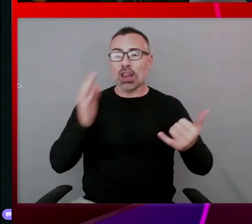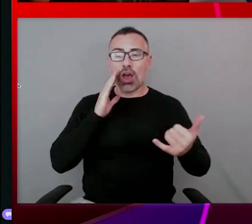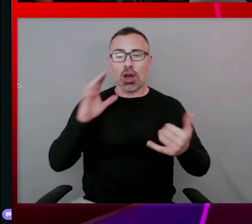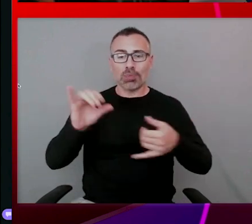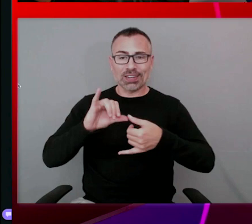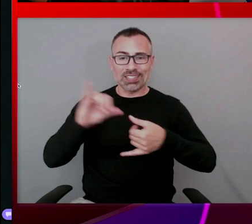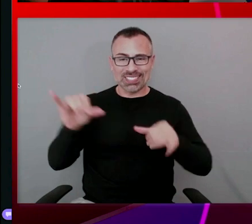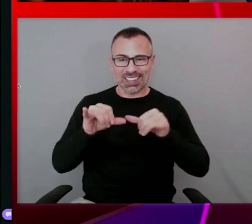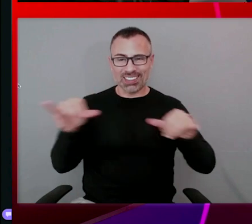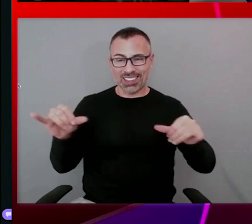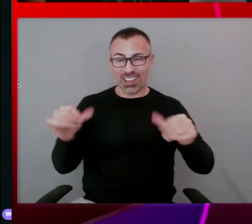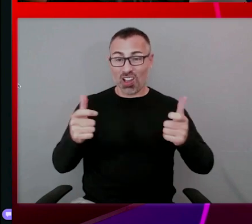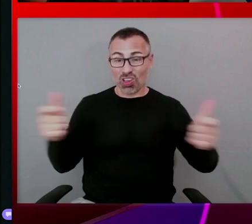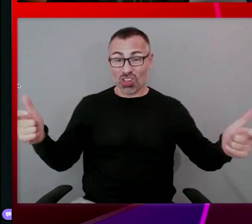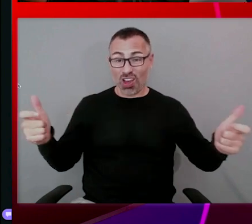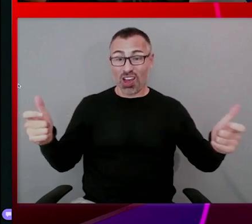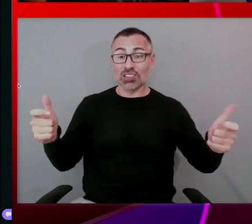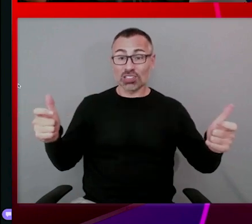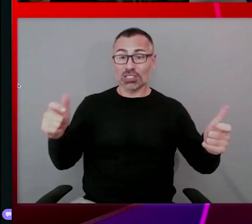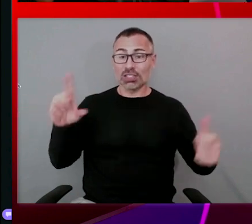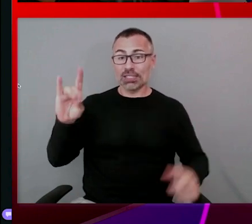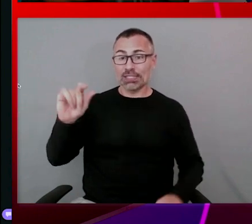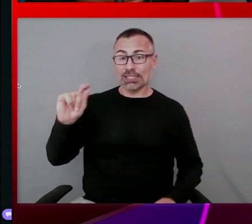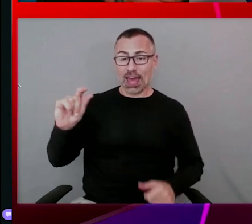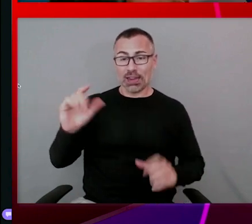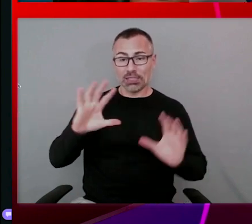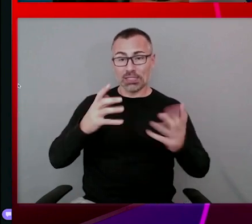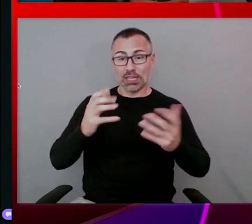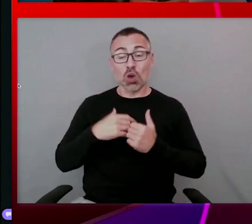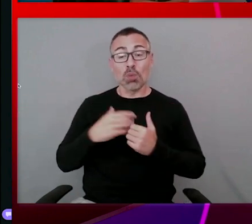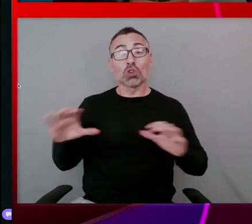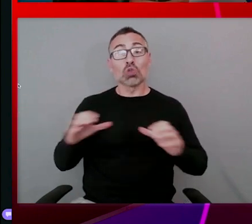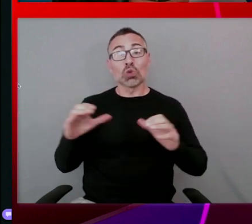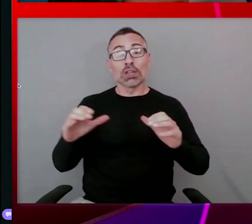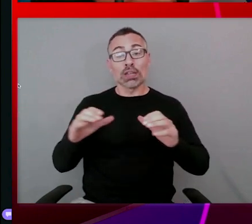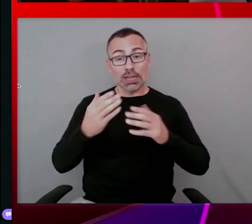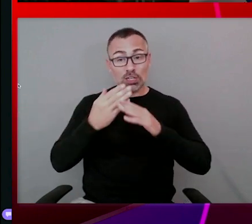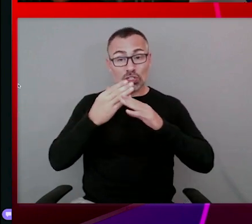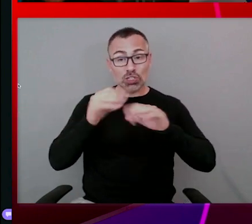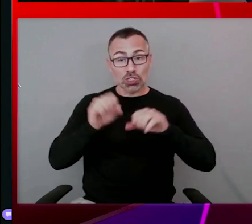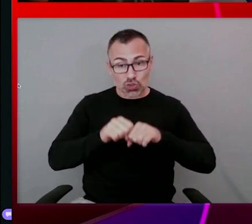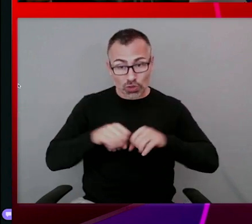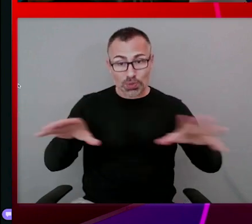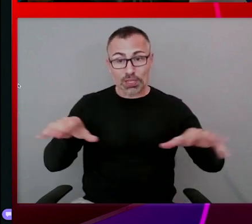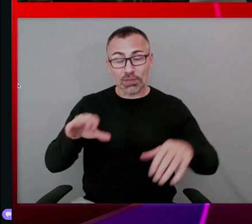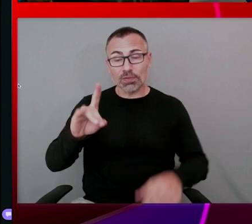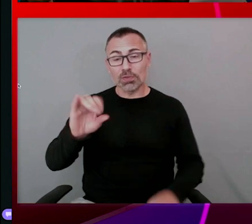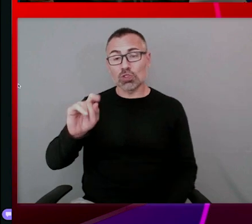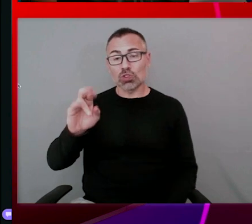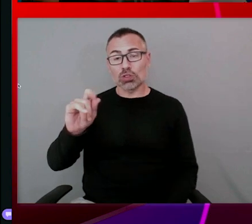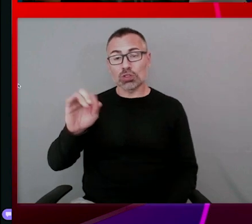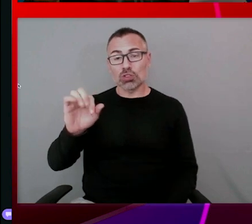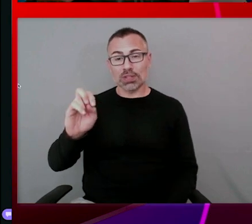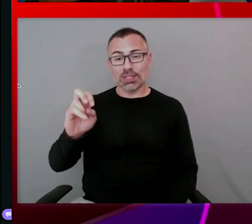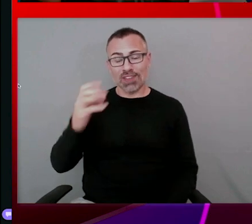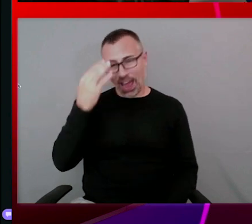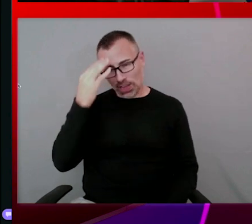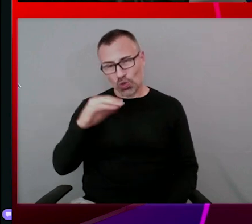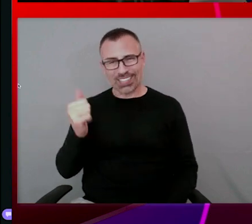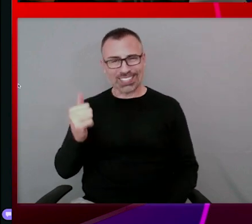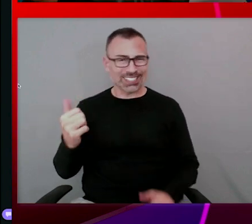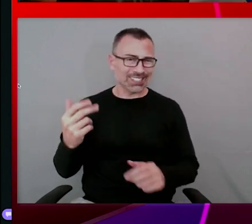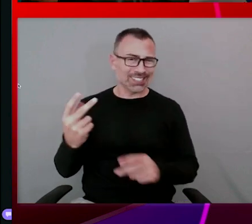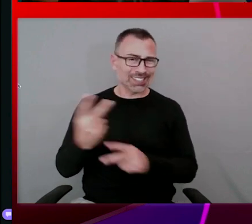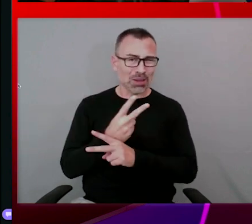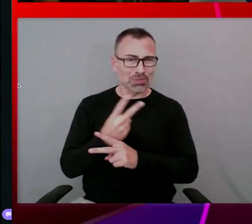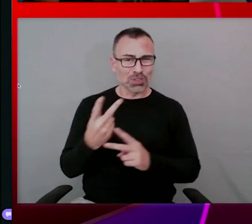set, so I'm going to do it in a distributed fashion, right? So I go and define my cluster. I know my data set is 10 times larger, so I need maybe 10